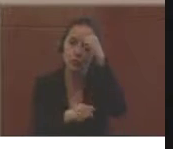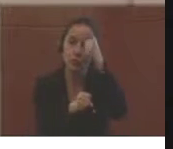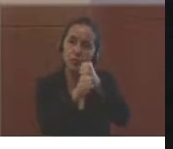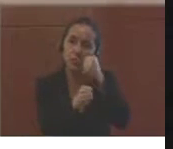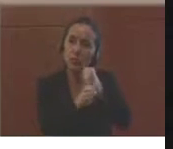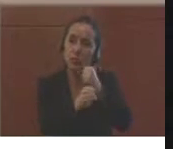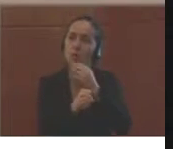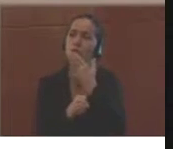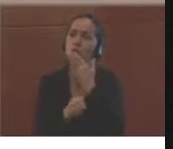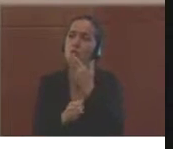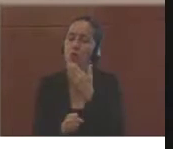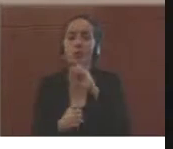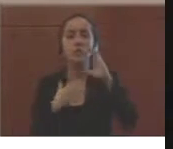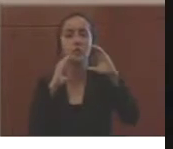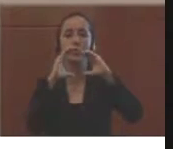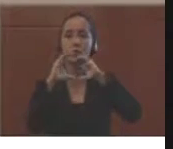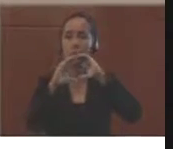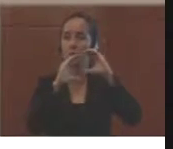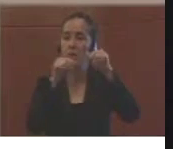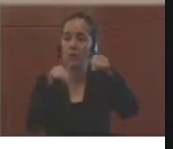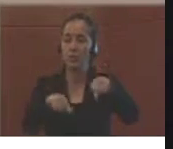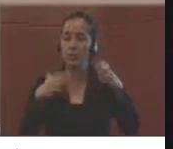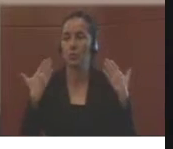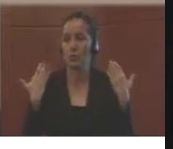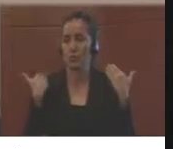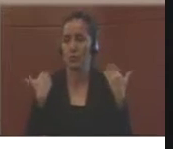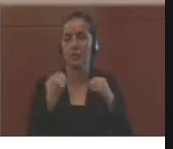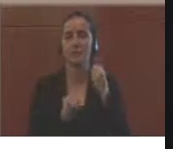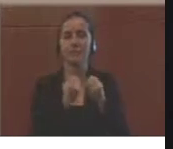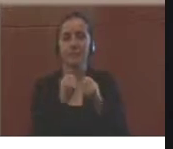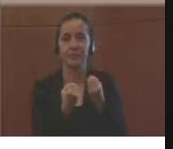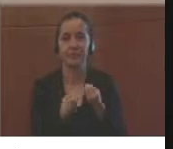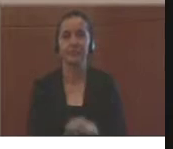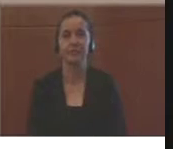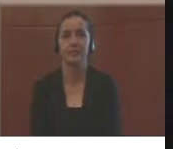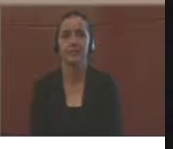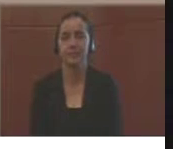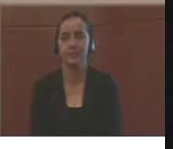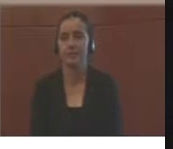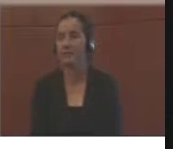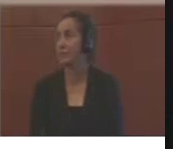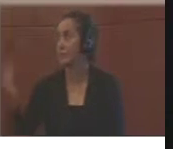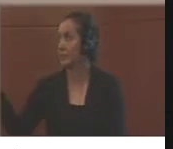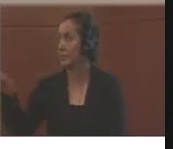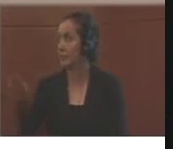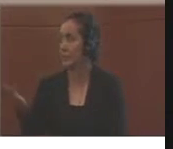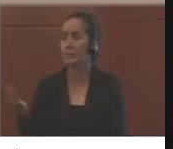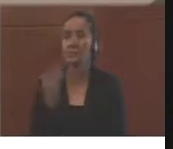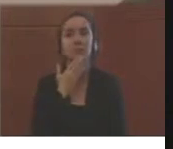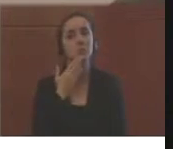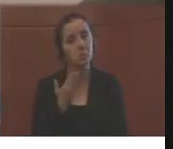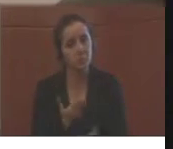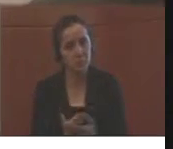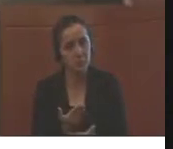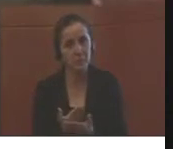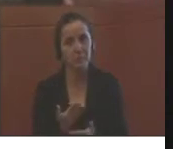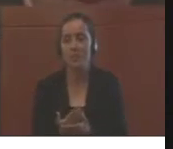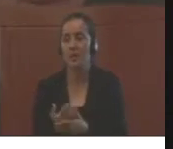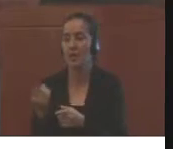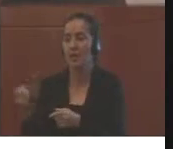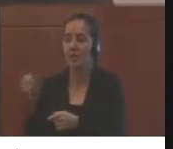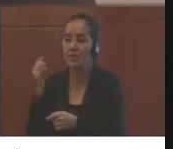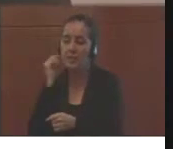explain the work process to get to the communique of Guayaquil. What has been done, Ricardo?